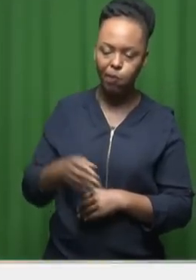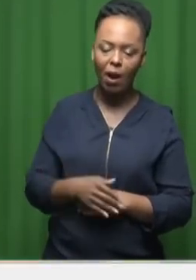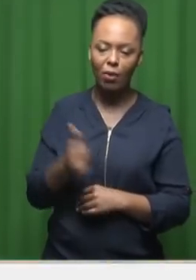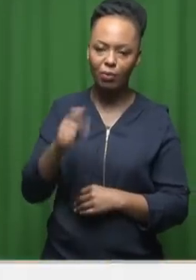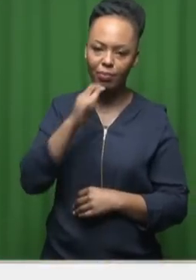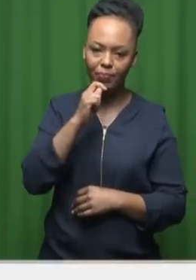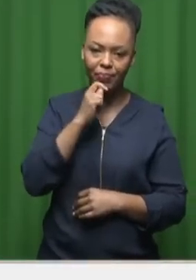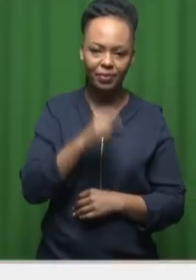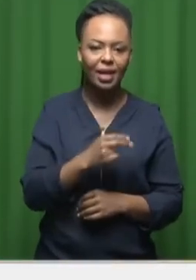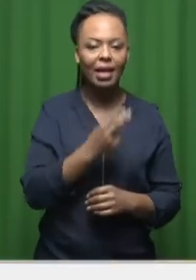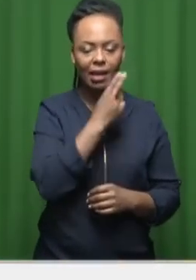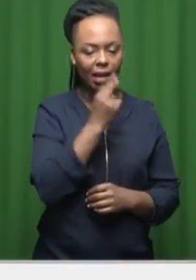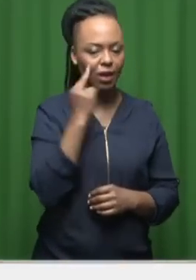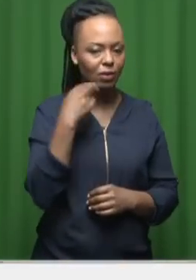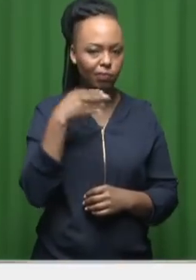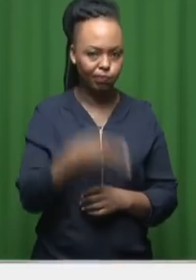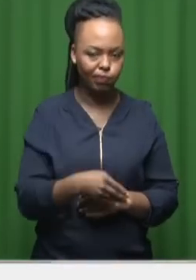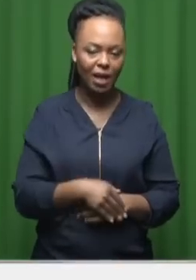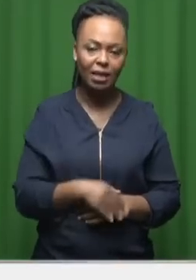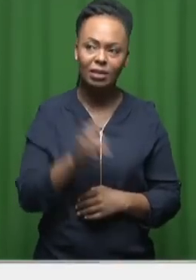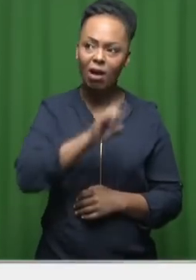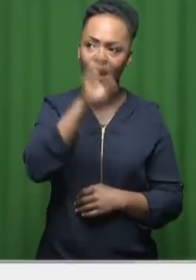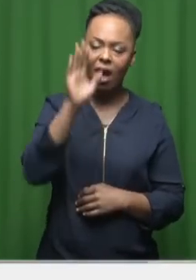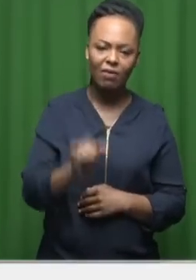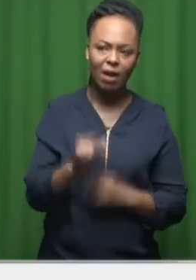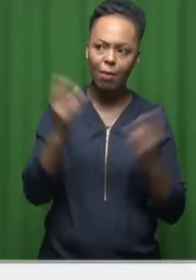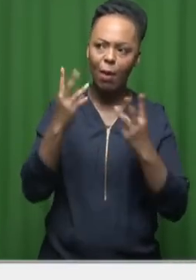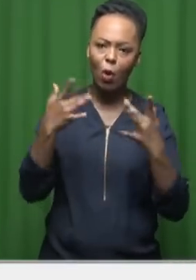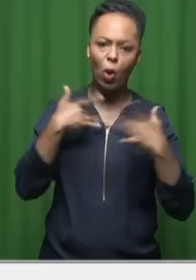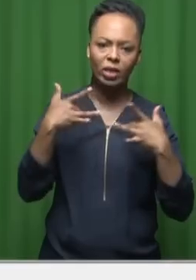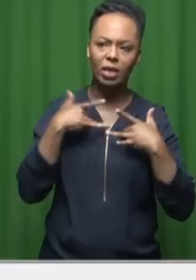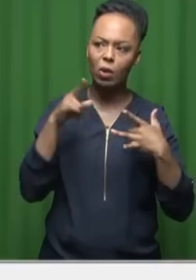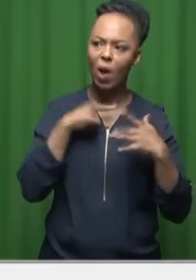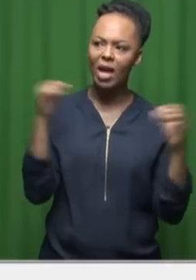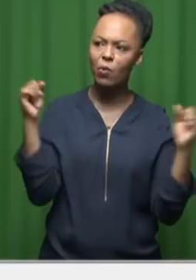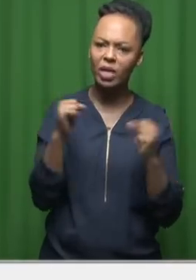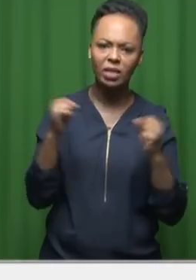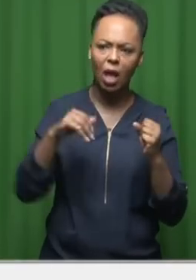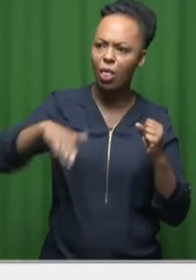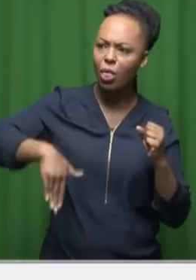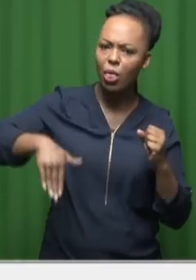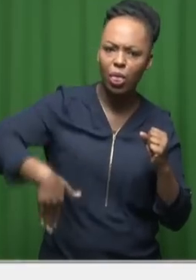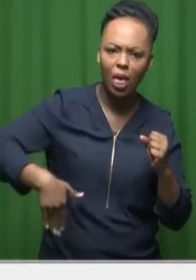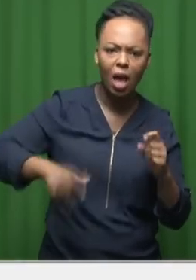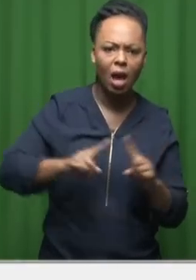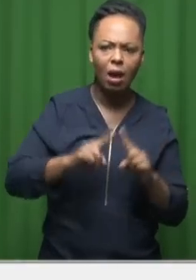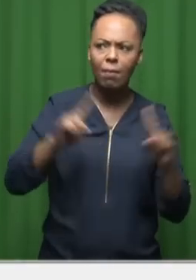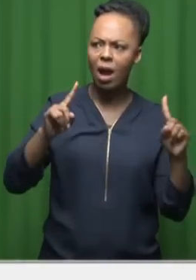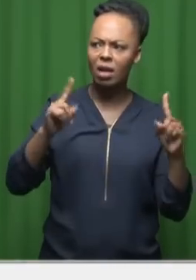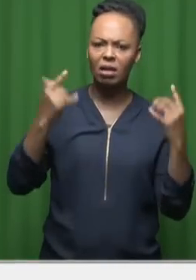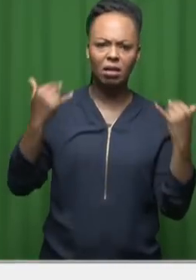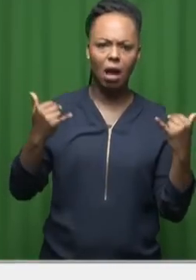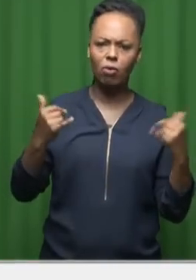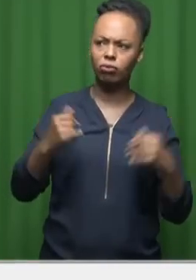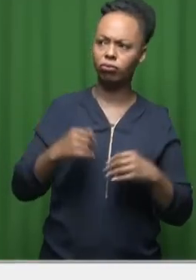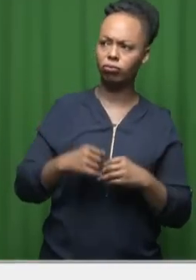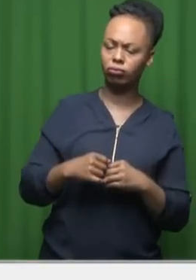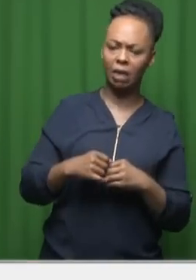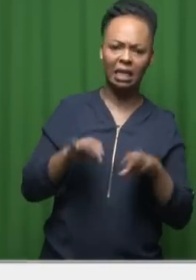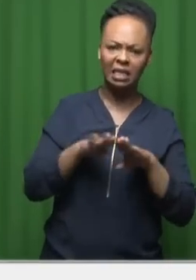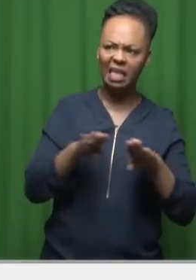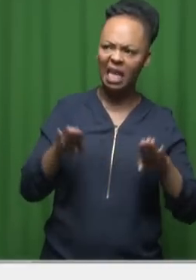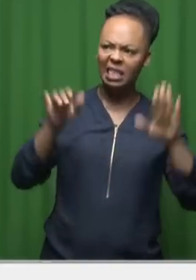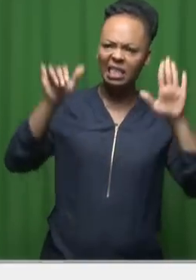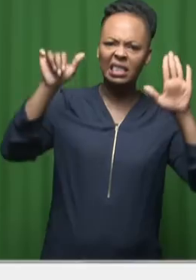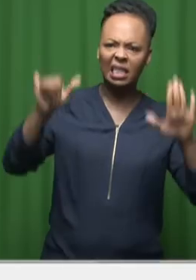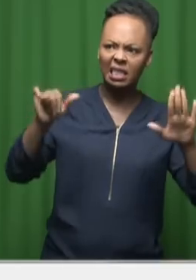South Africans are very concerned. We haven't hit winter yet, and already we seem to be on stage